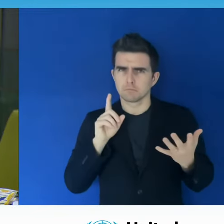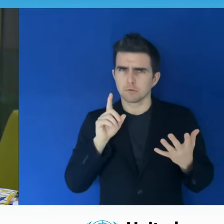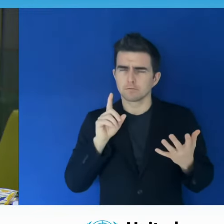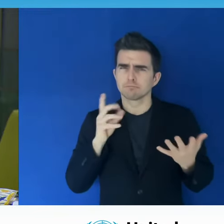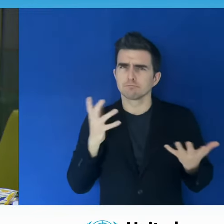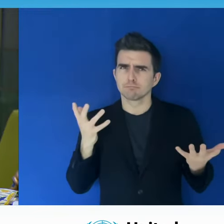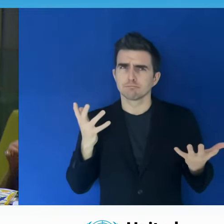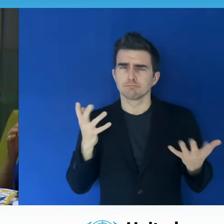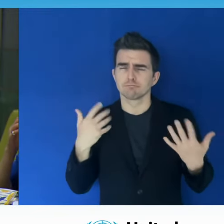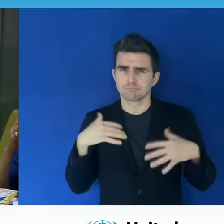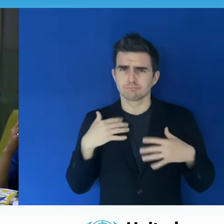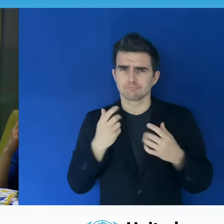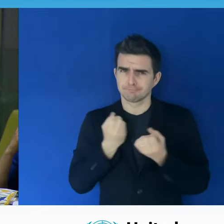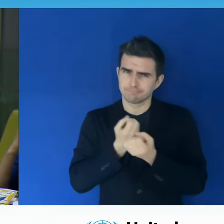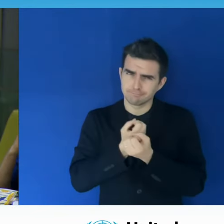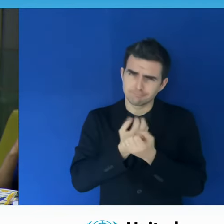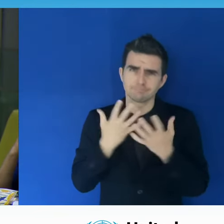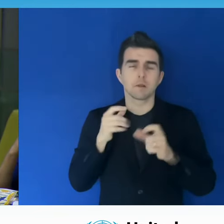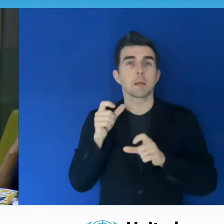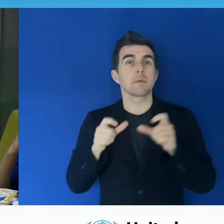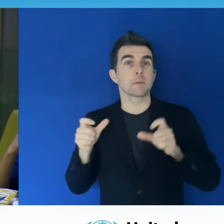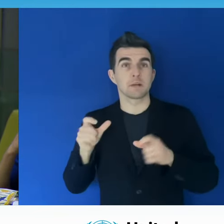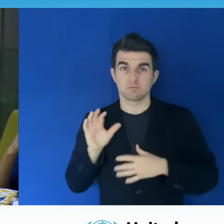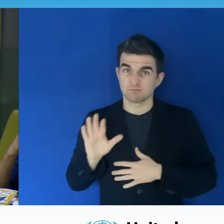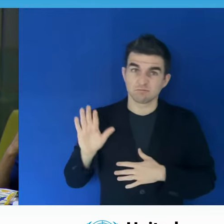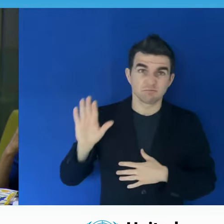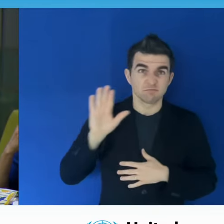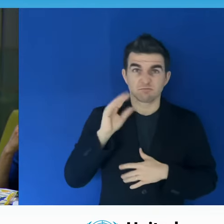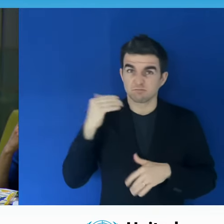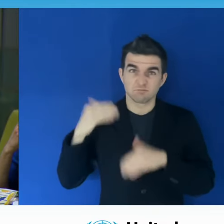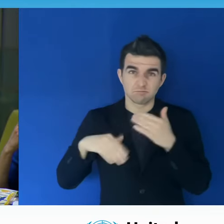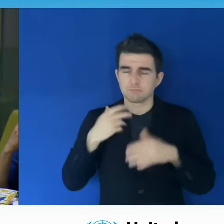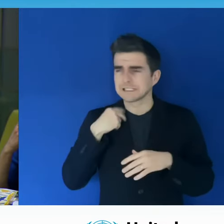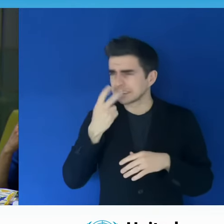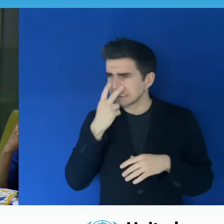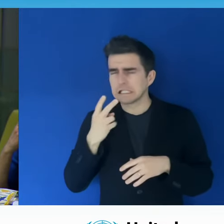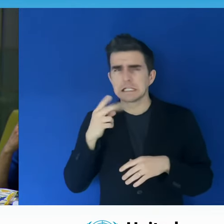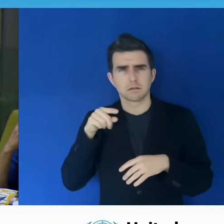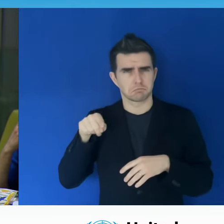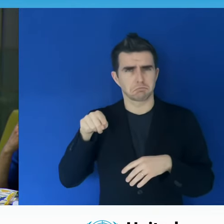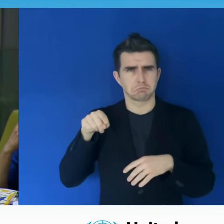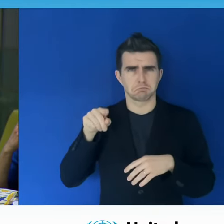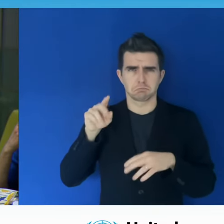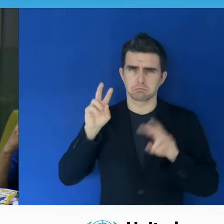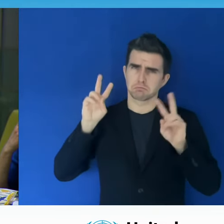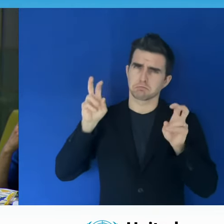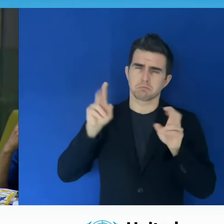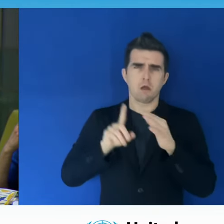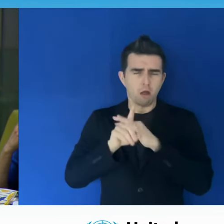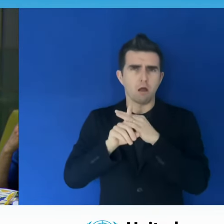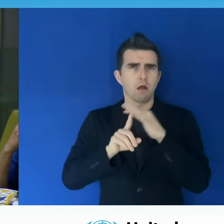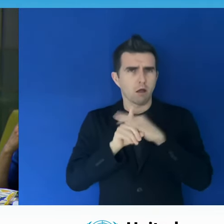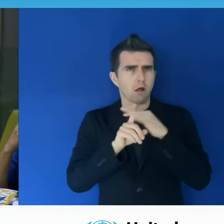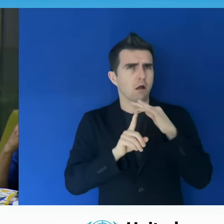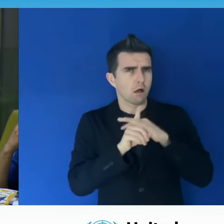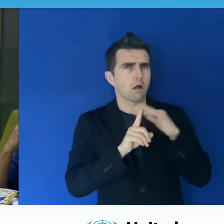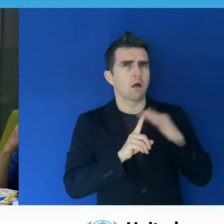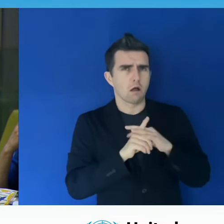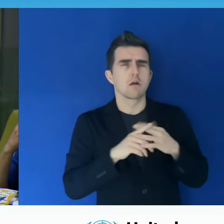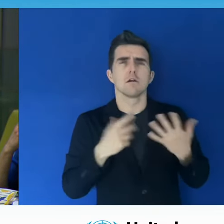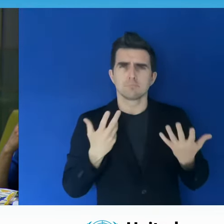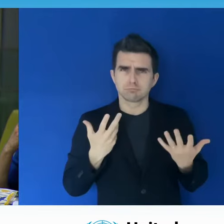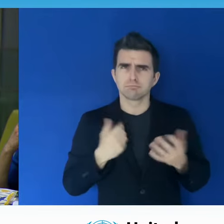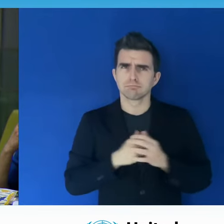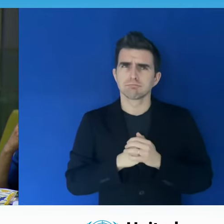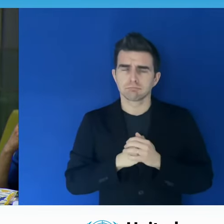topic that emerges from intersectionality, from those young people,